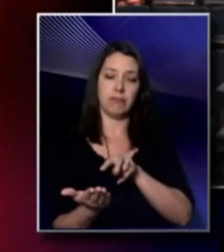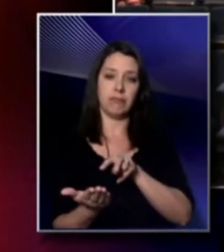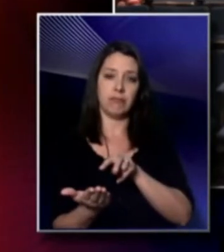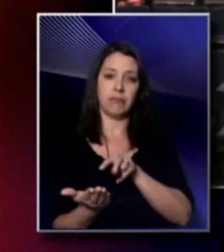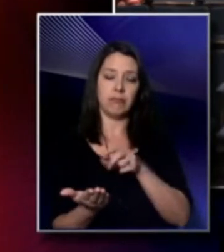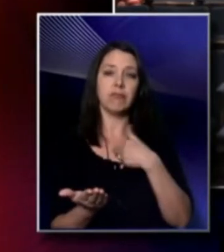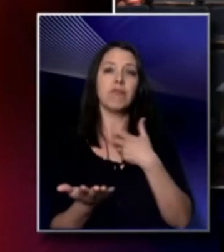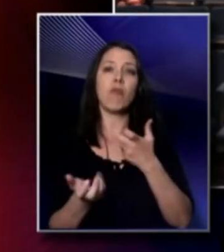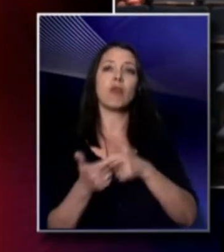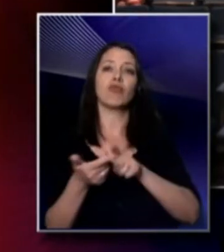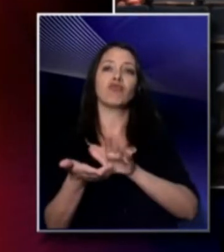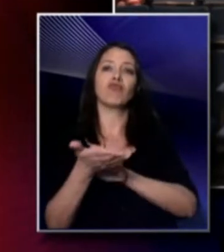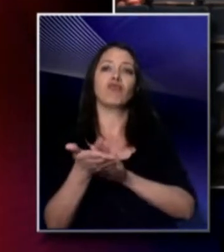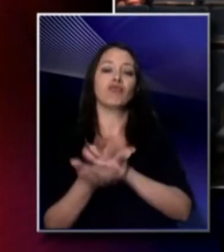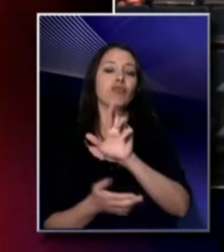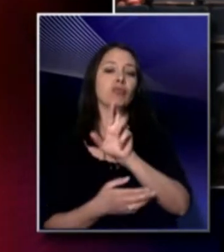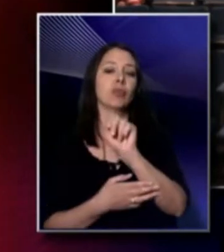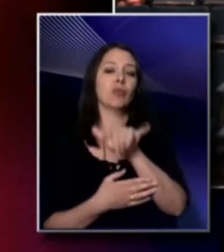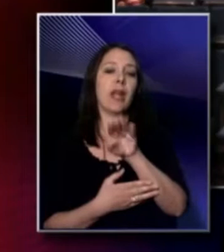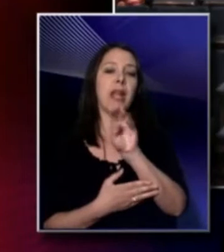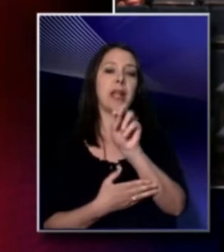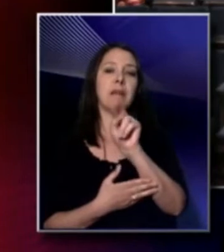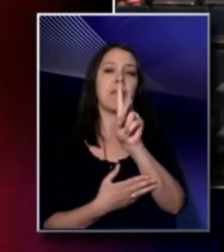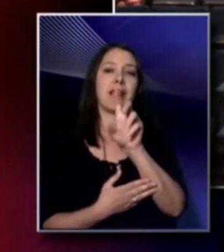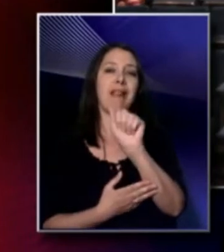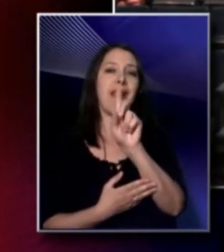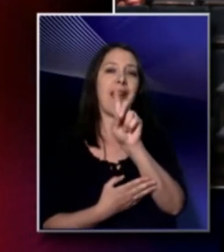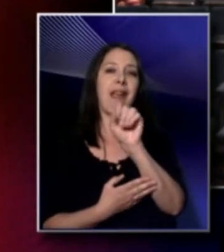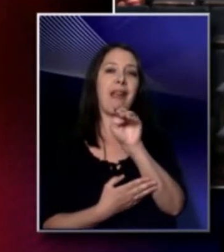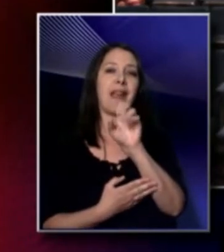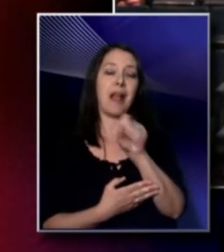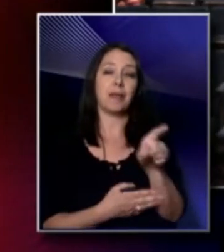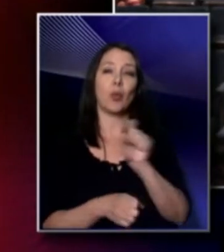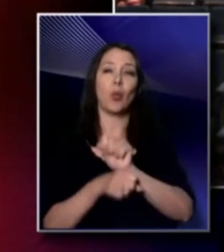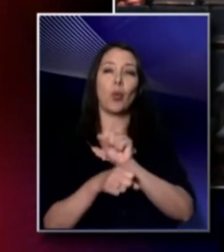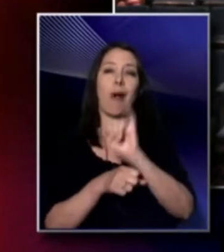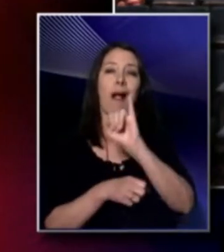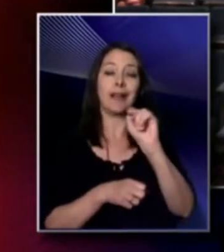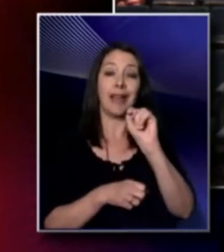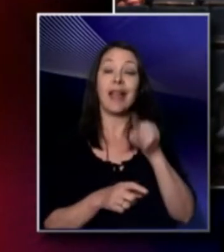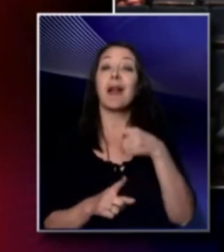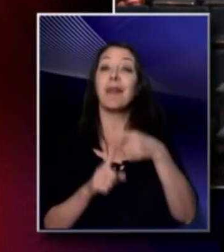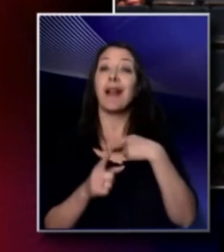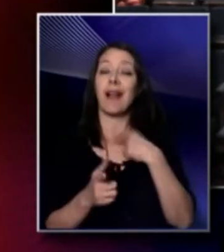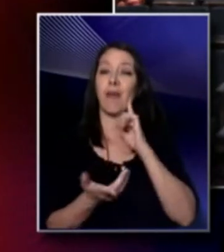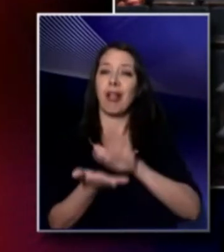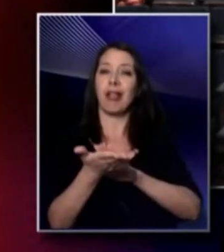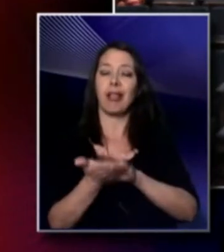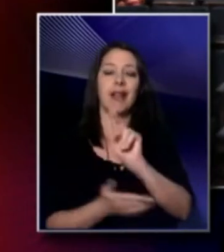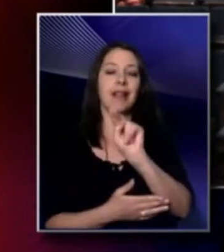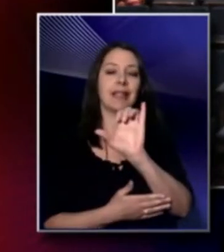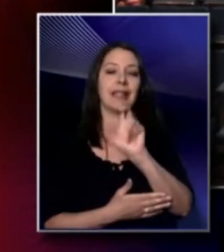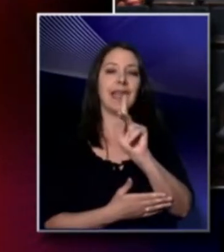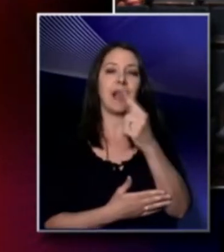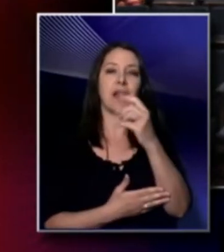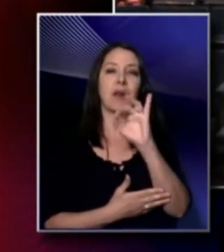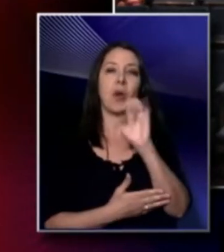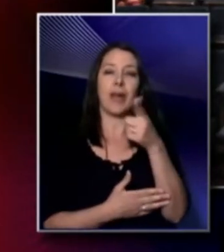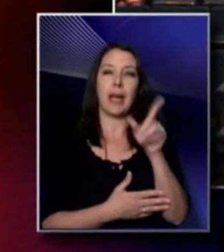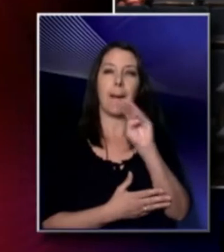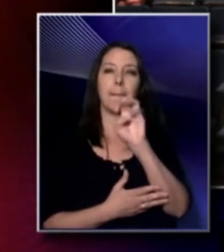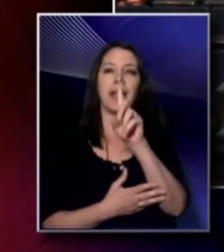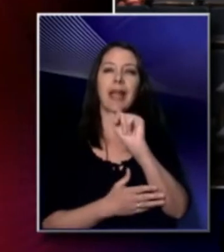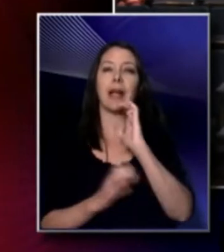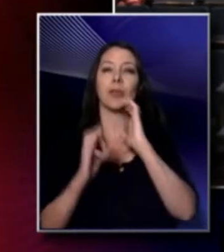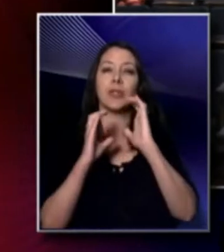commend Raymond Adams from IT and Nick Going from Media and Communications for